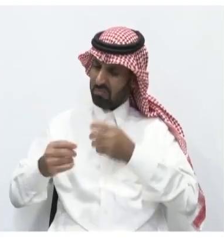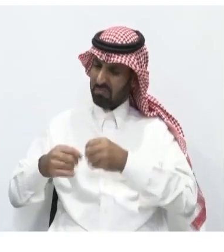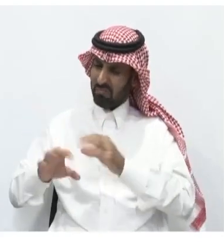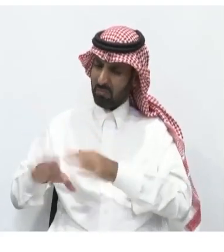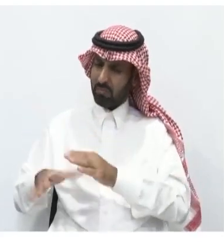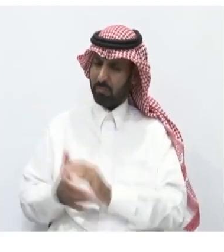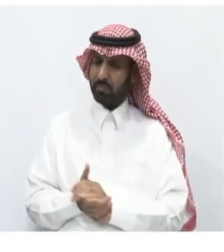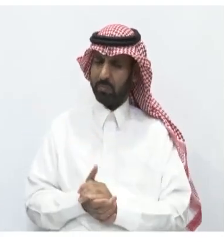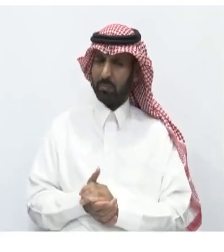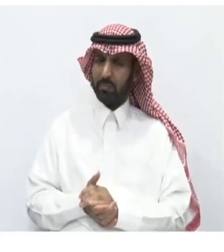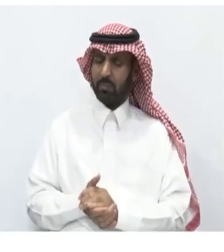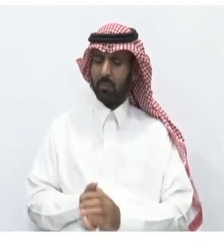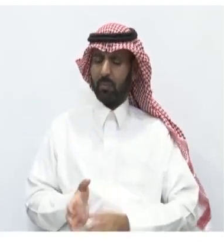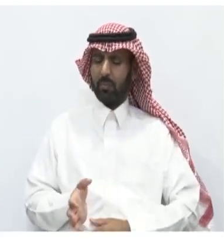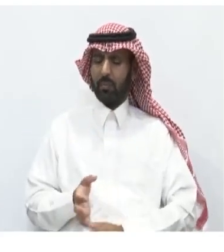lose.